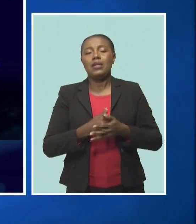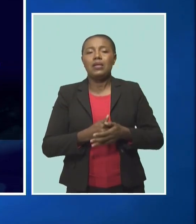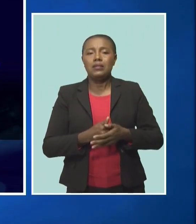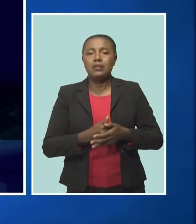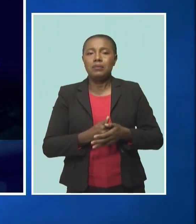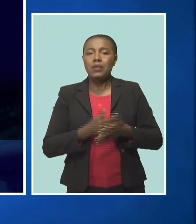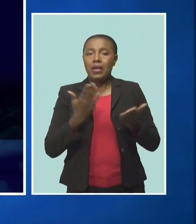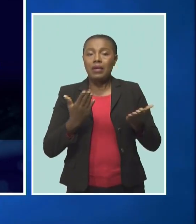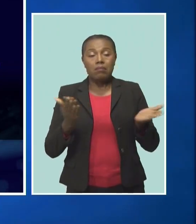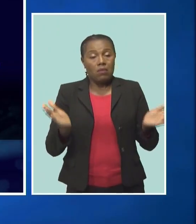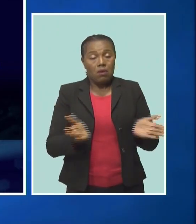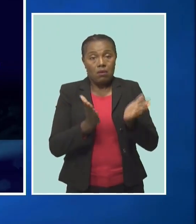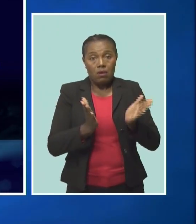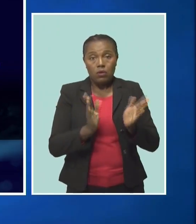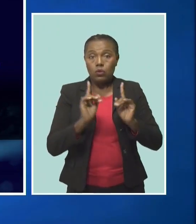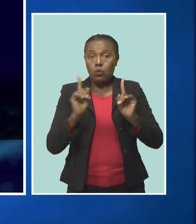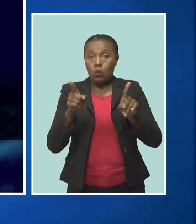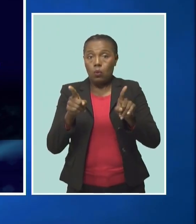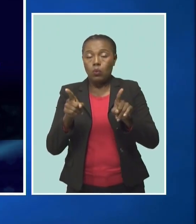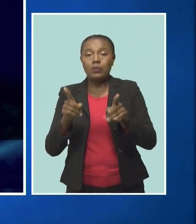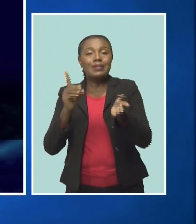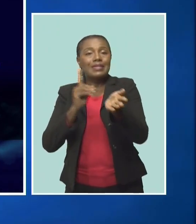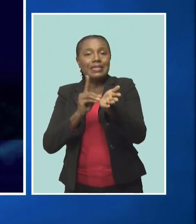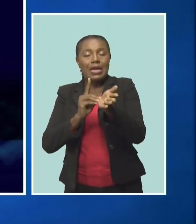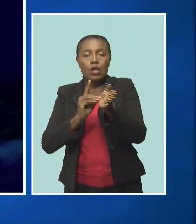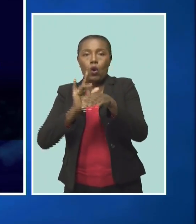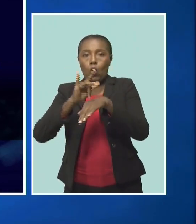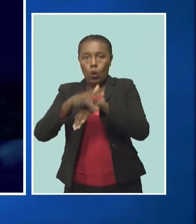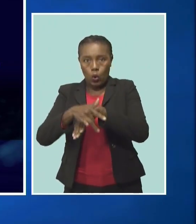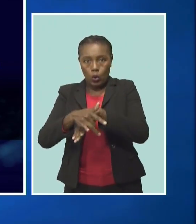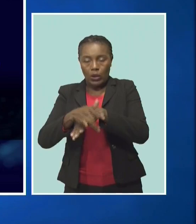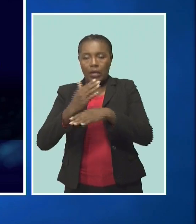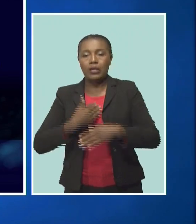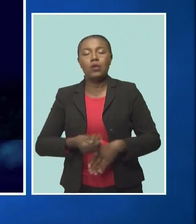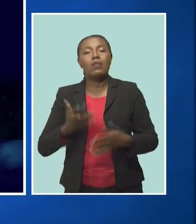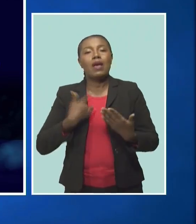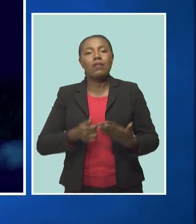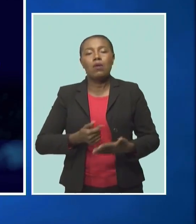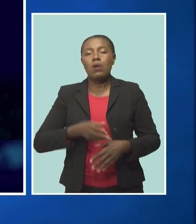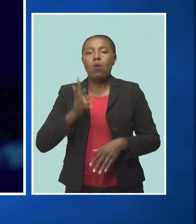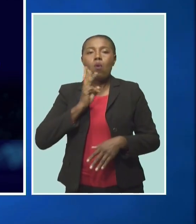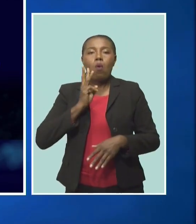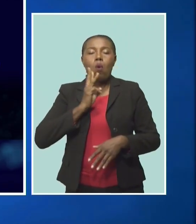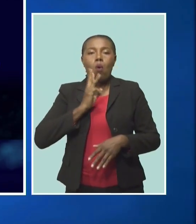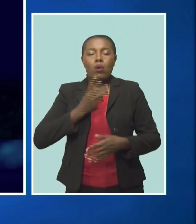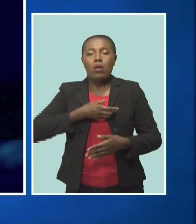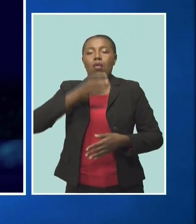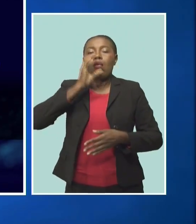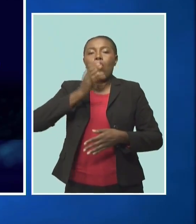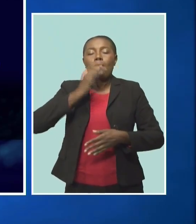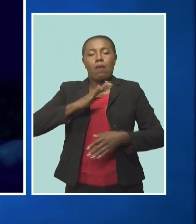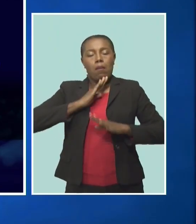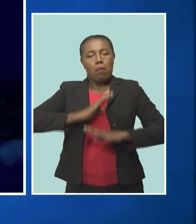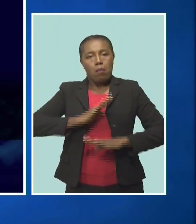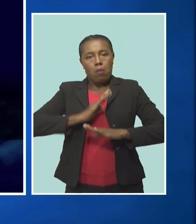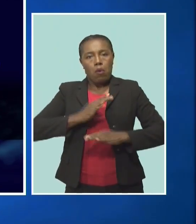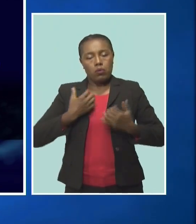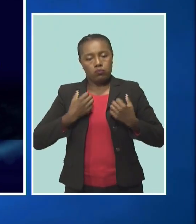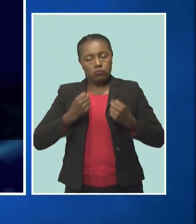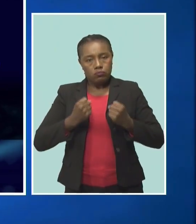requested to seek medical attention early to prevent dehydration and so that the appropriate samples can be